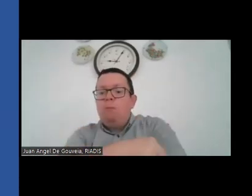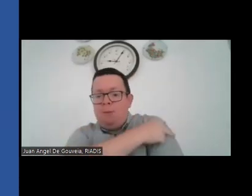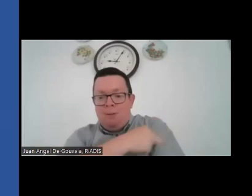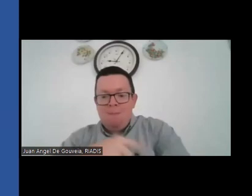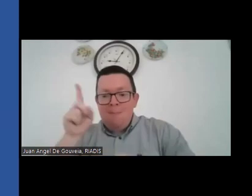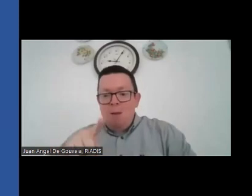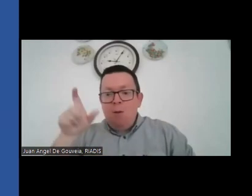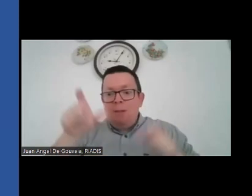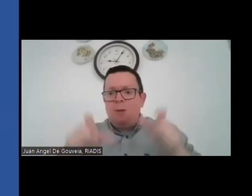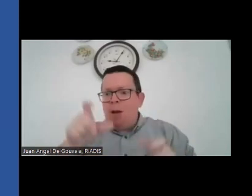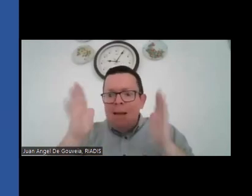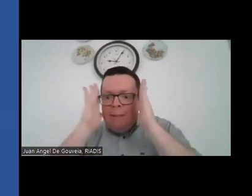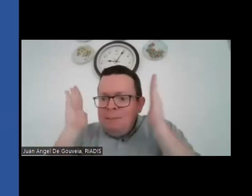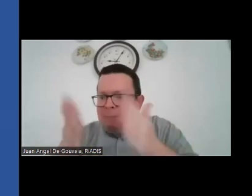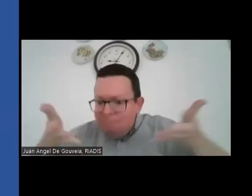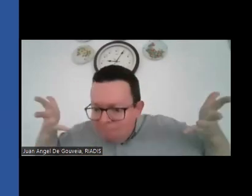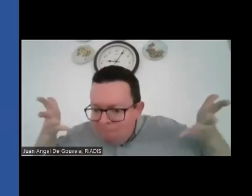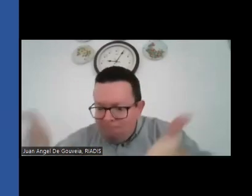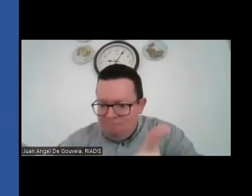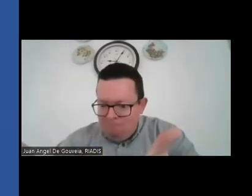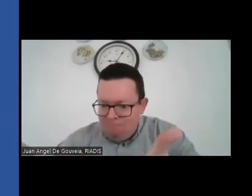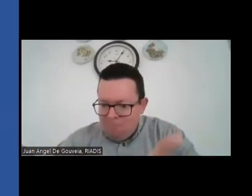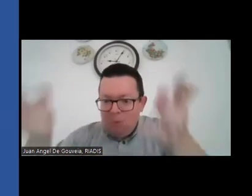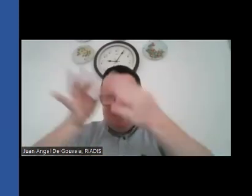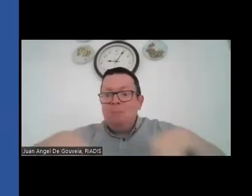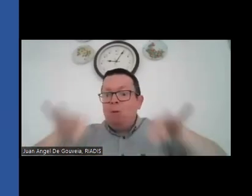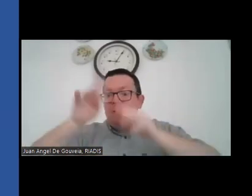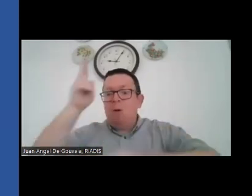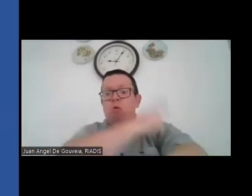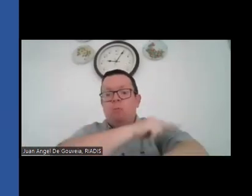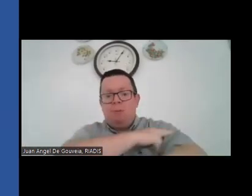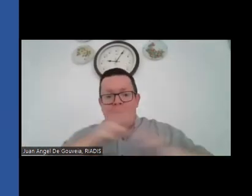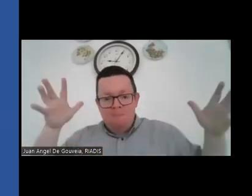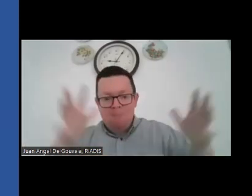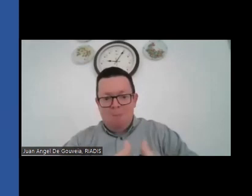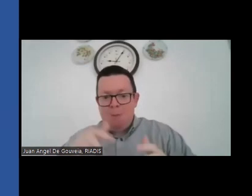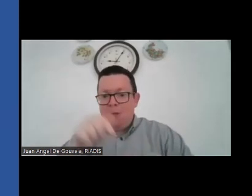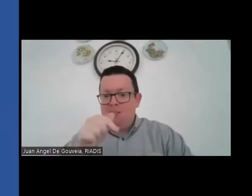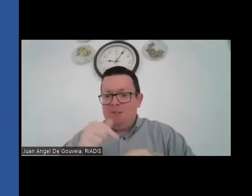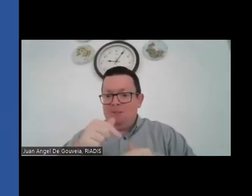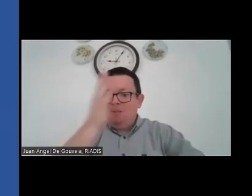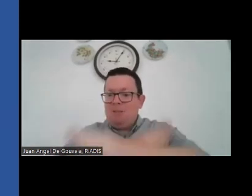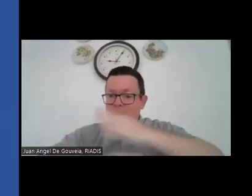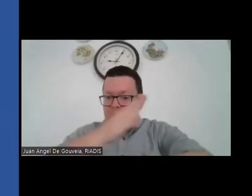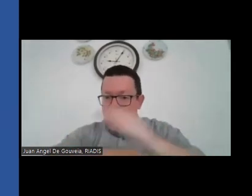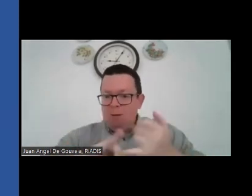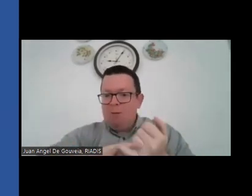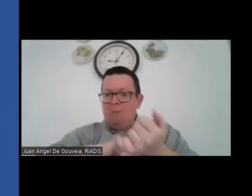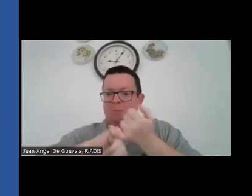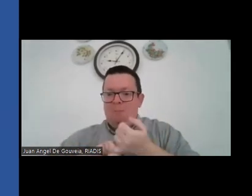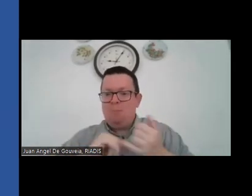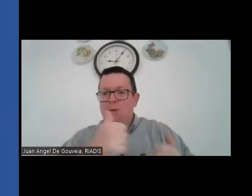Additionally, healthcare facilities must facilitate the autonomy of people with disabilities within the